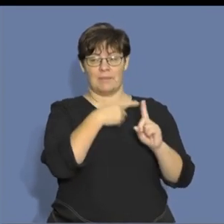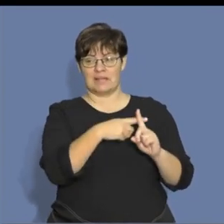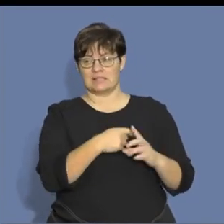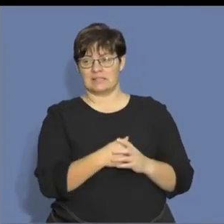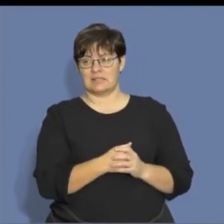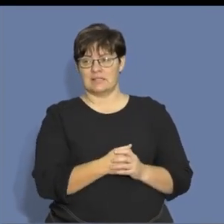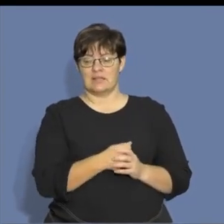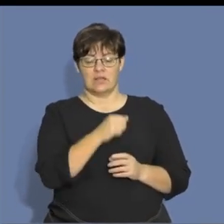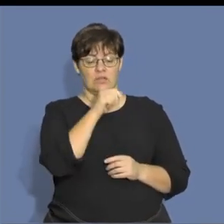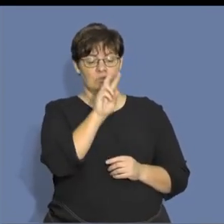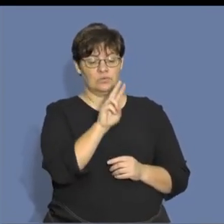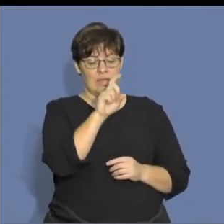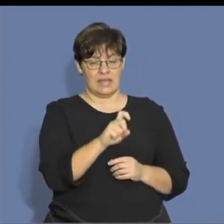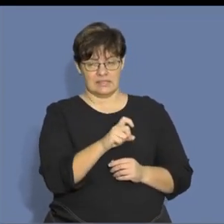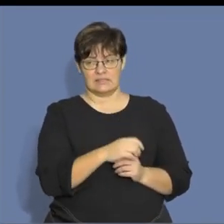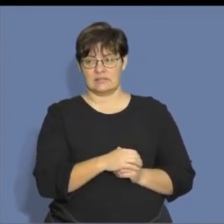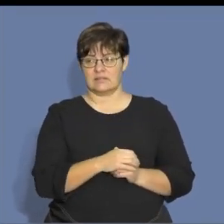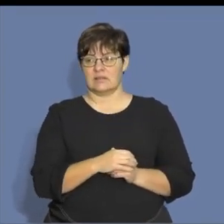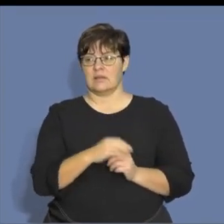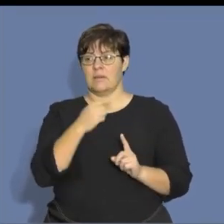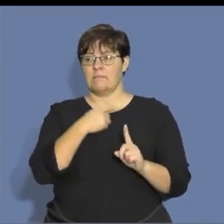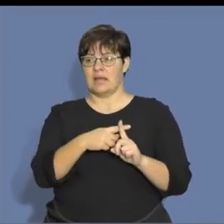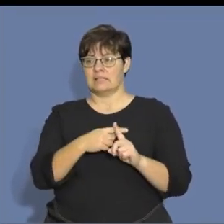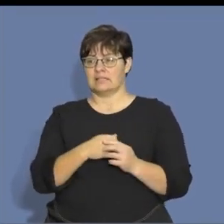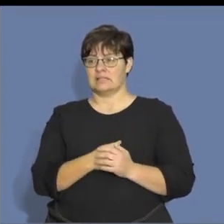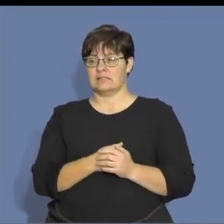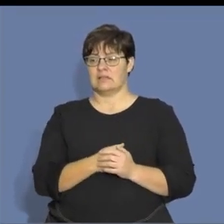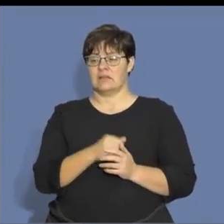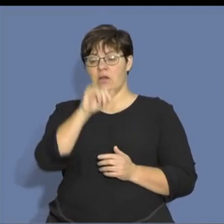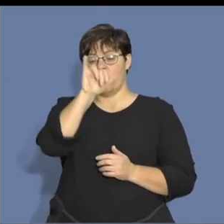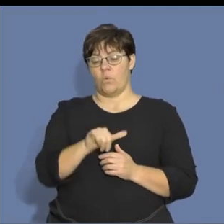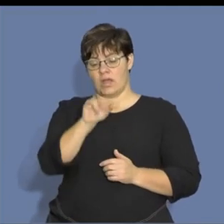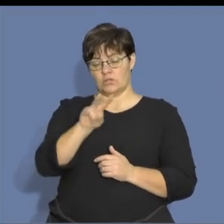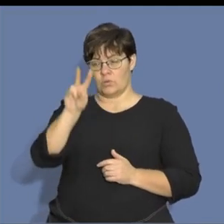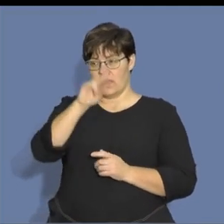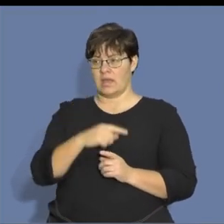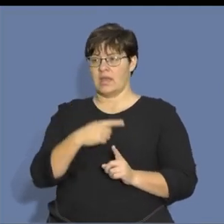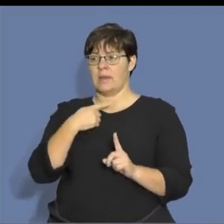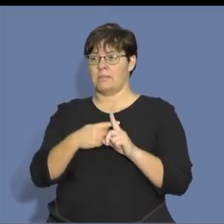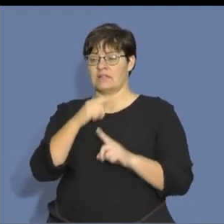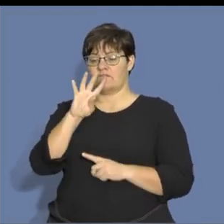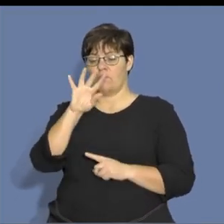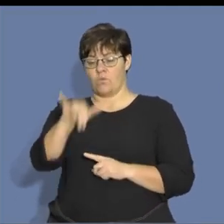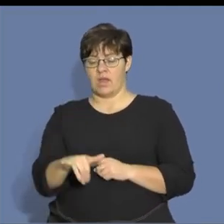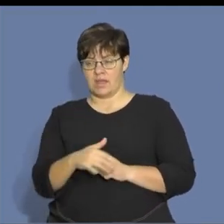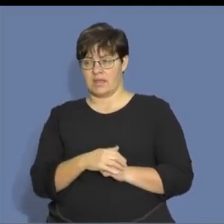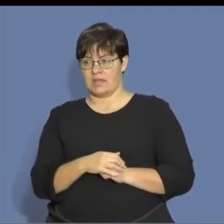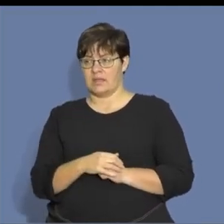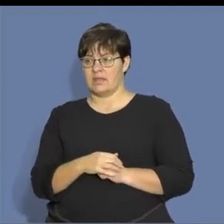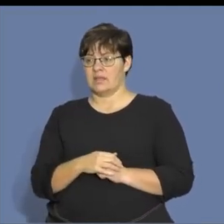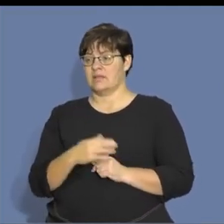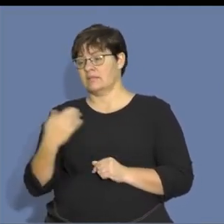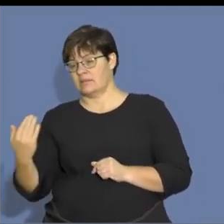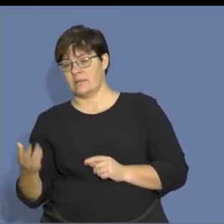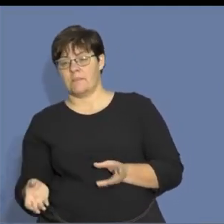term by 2, that's going to be 2x plus y squared plus 4y. And on the right,